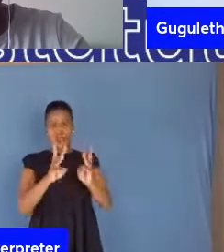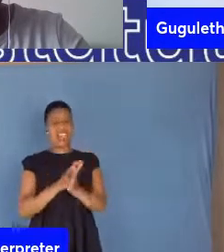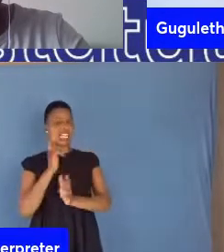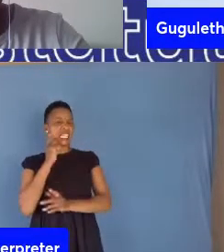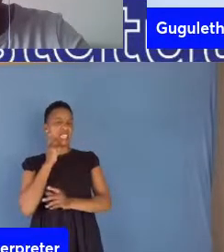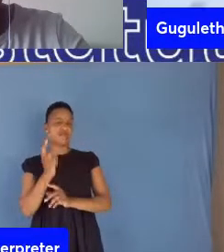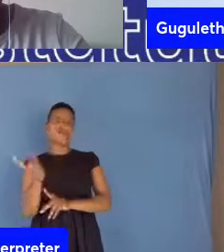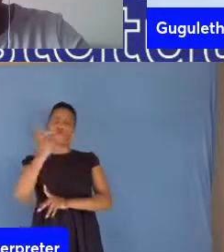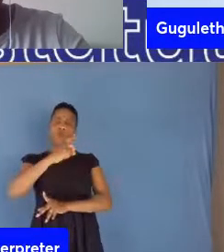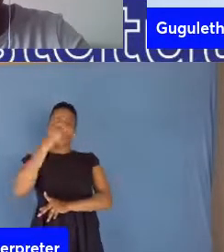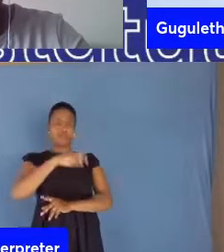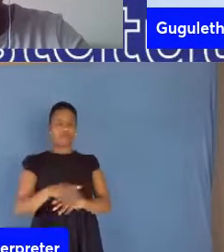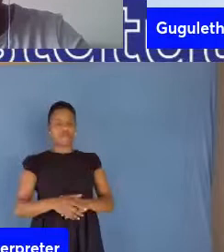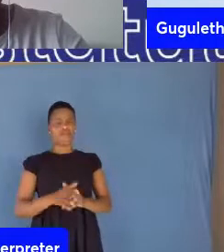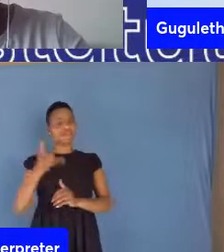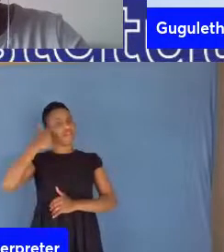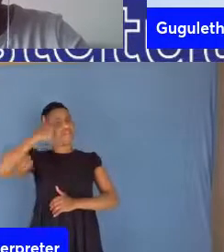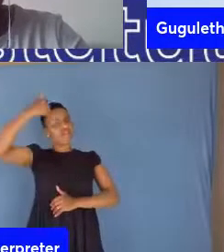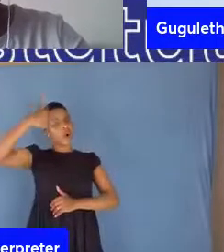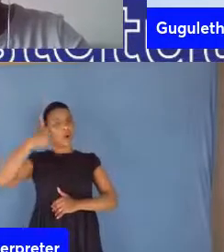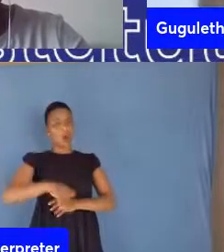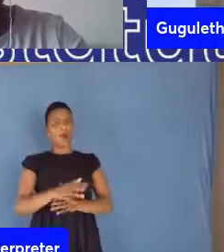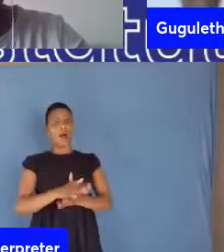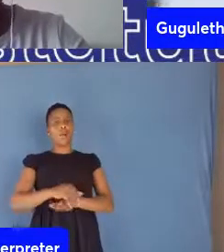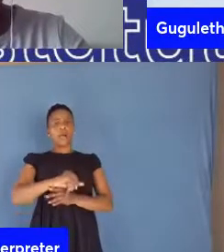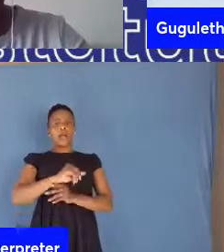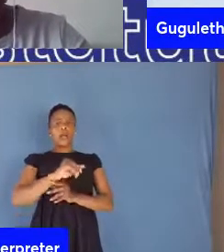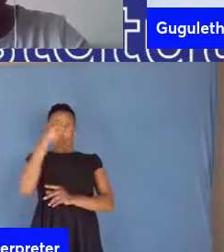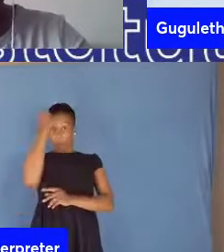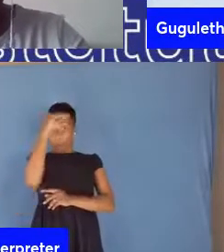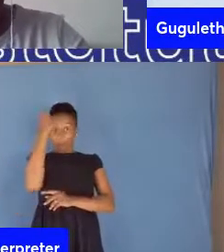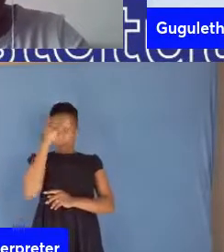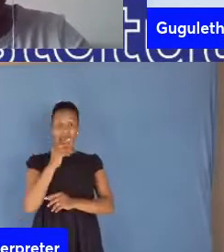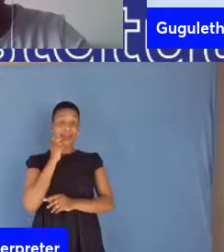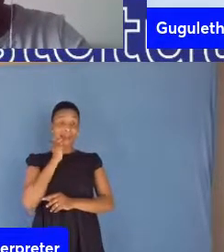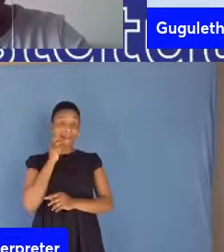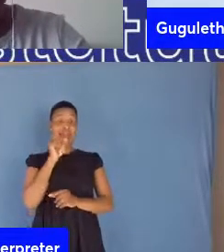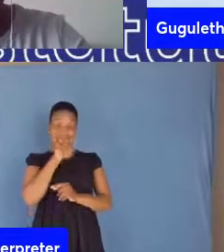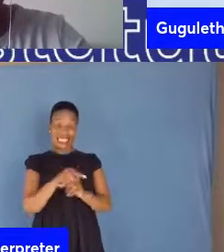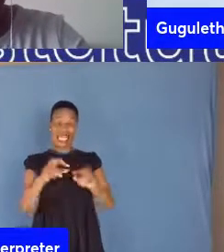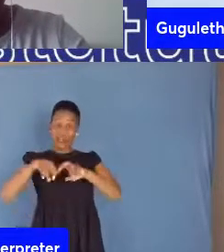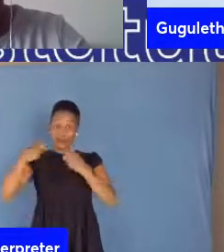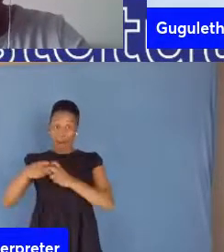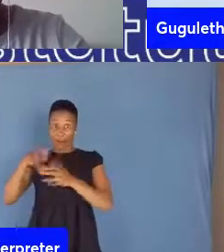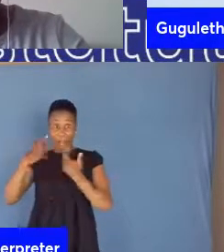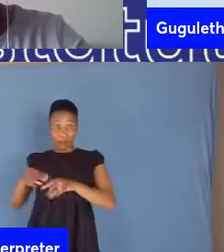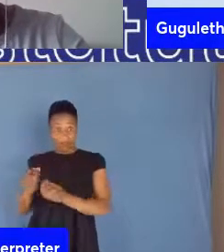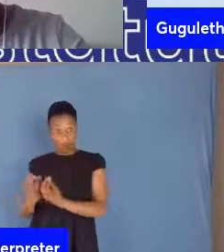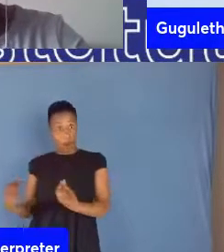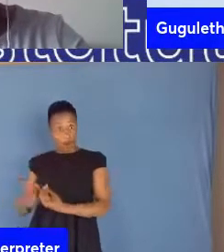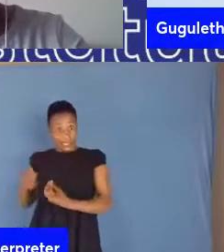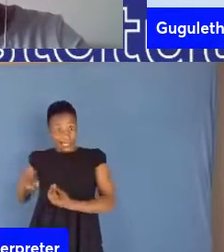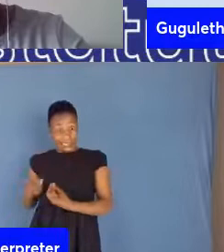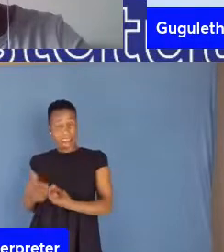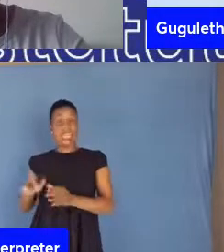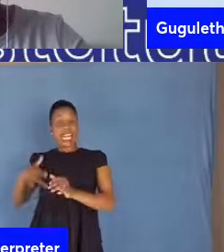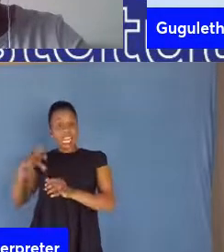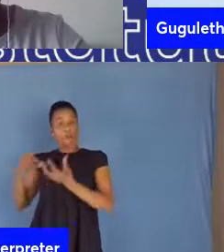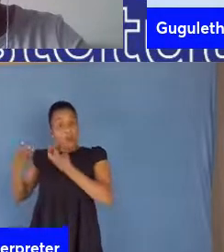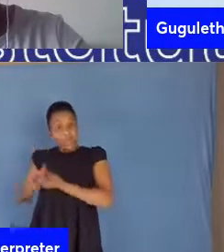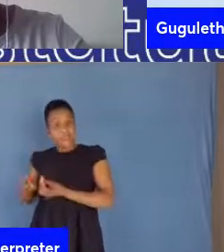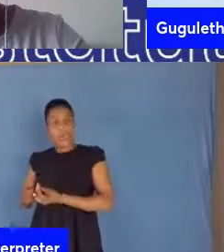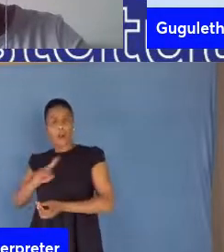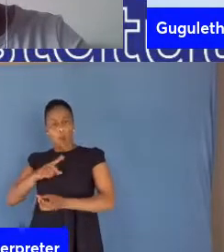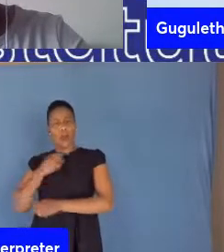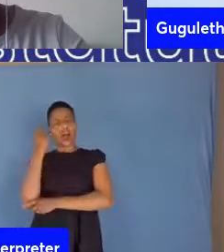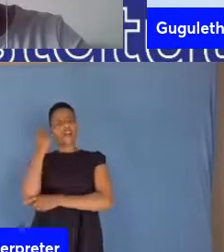on the man who's the perpetrator or the man that is living with that child, because you have been able to understand that there's